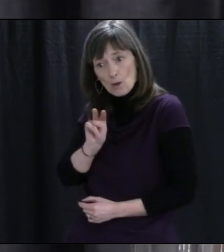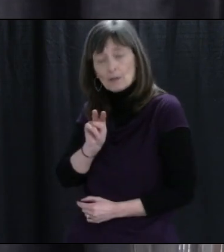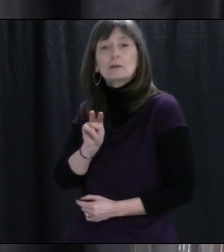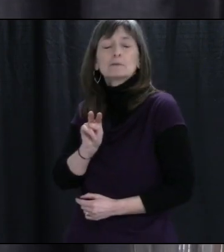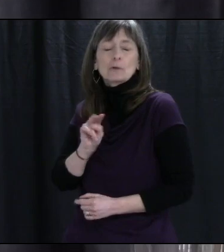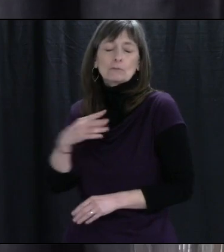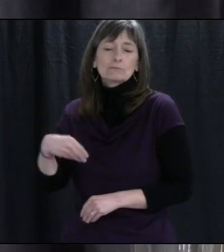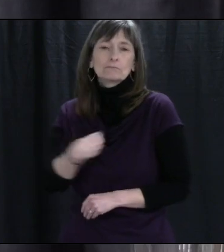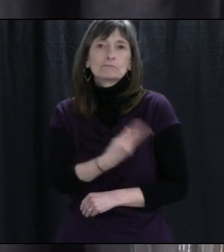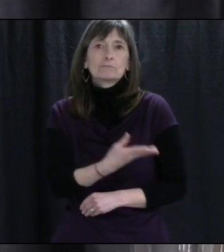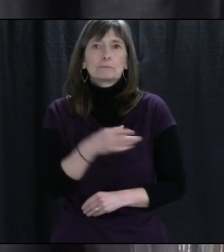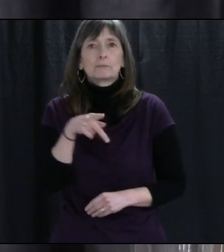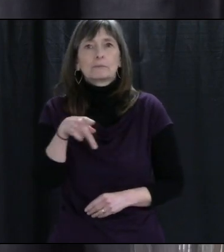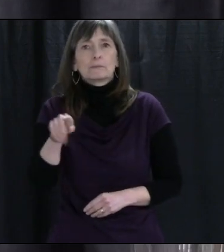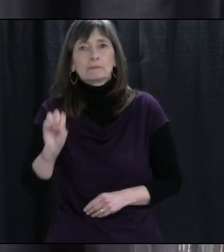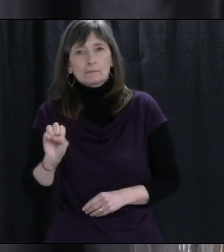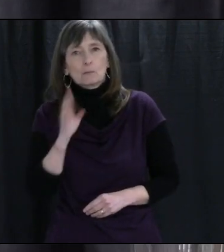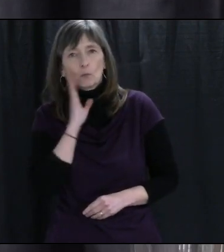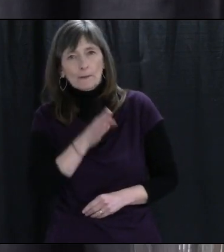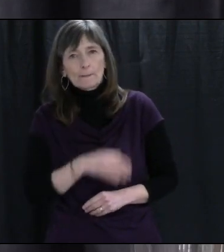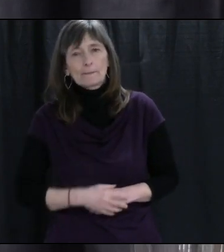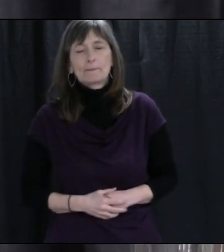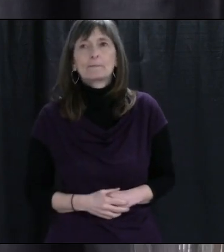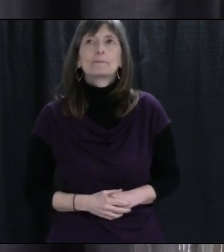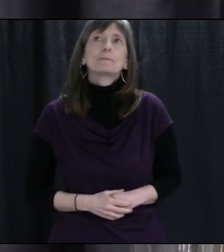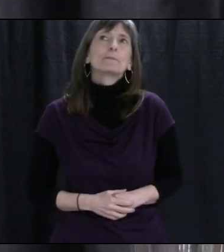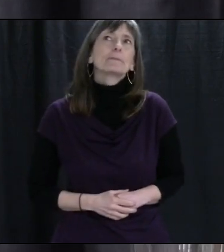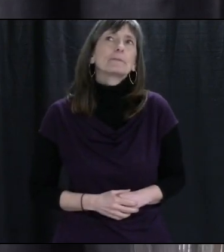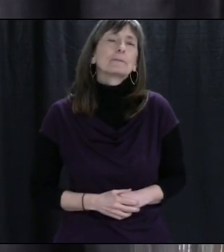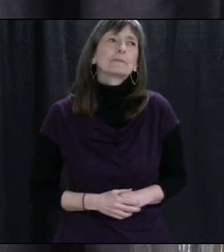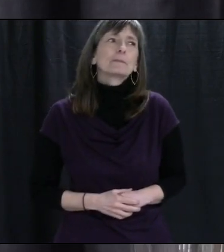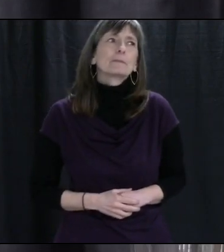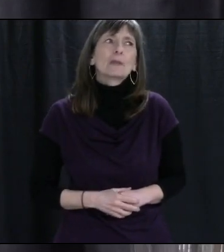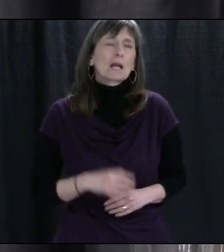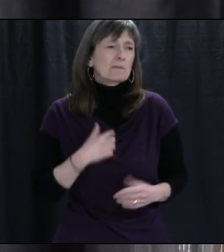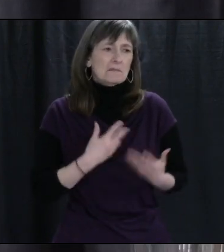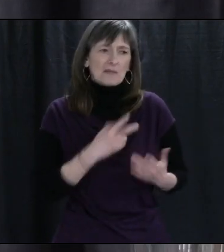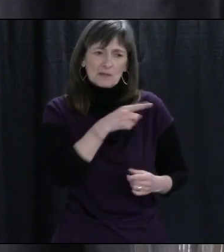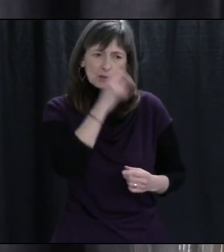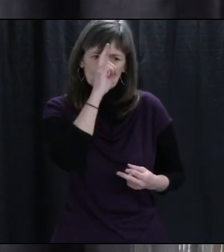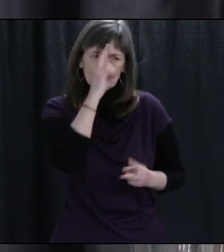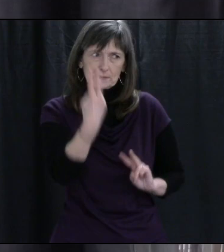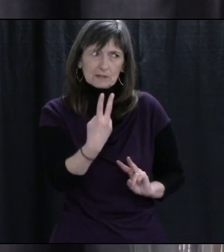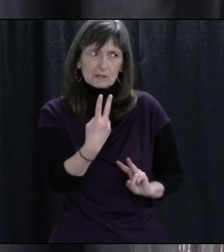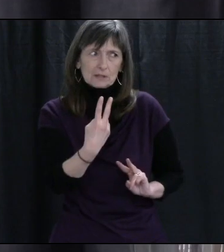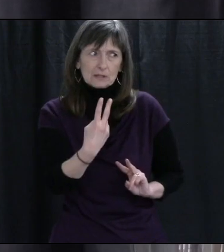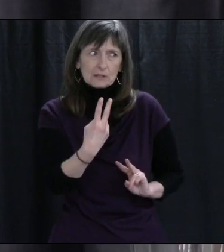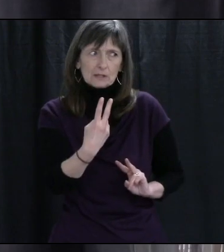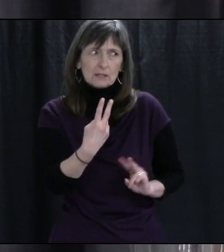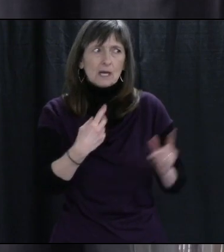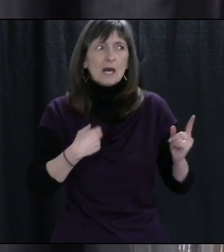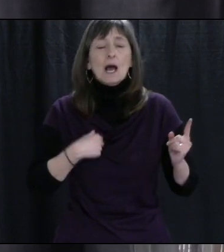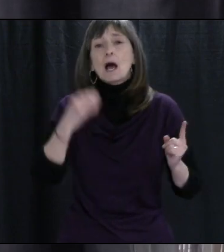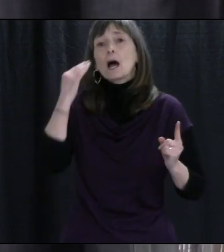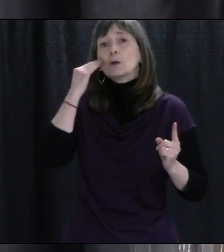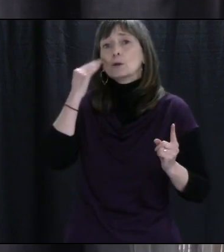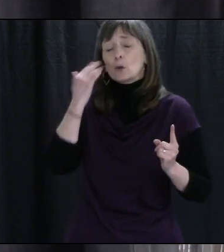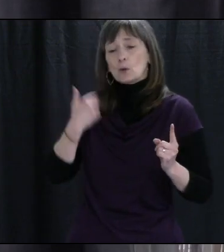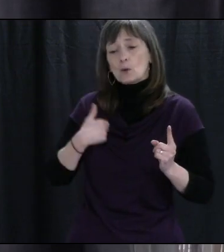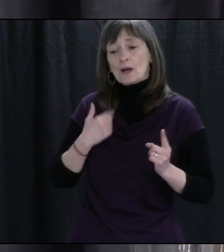PPE would be provided. I'm sorry, I think you misunderstood my question. We know we have bridged the gap